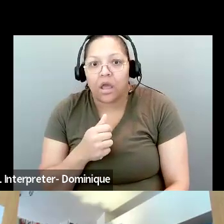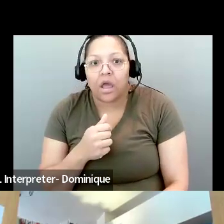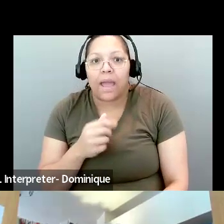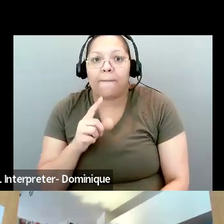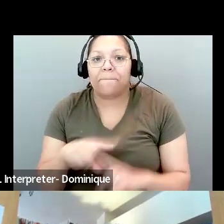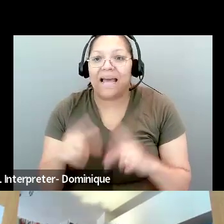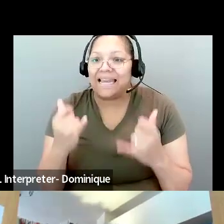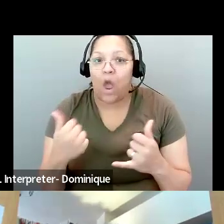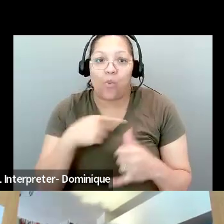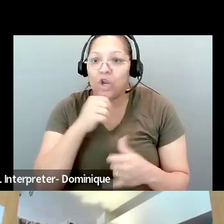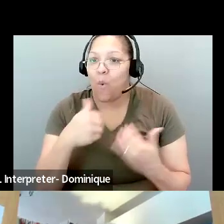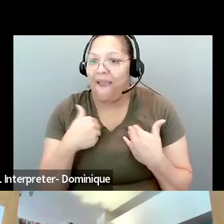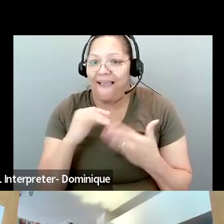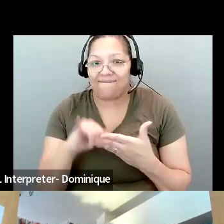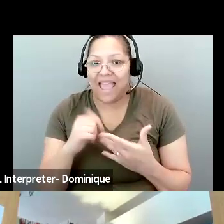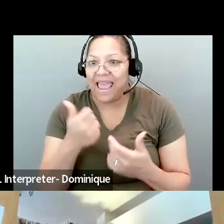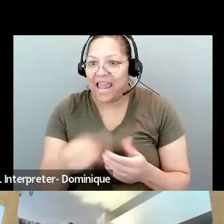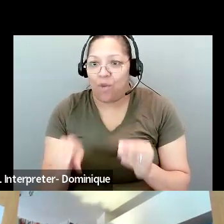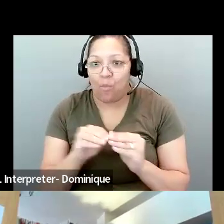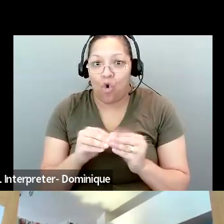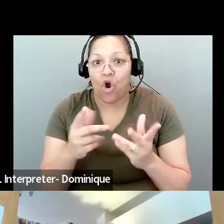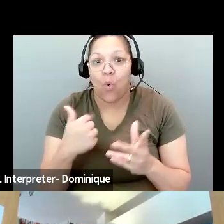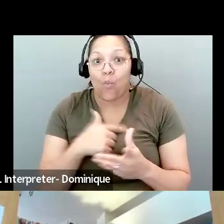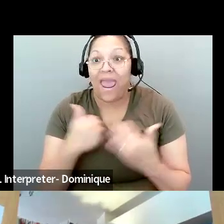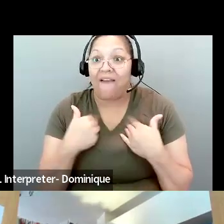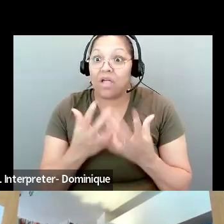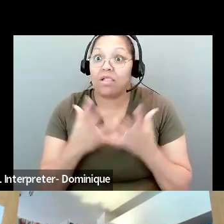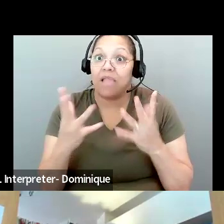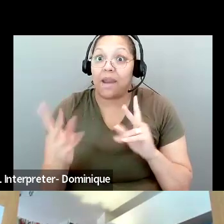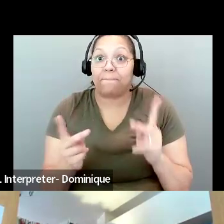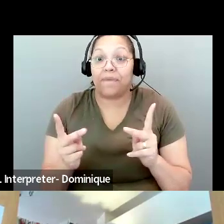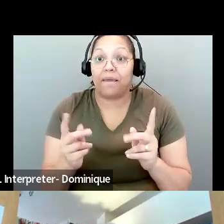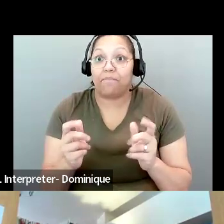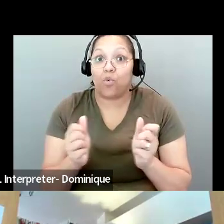And now we don't have that anymore. So we have a lot of people without any type of